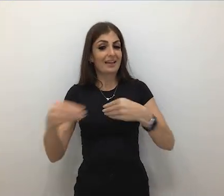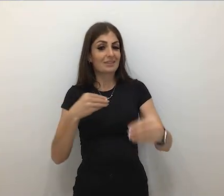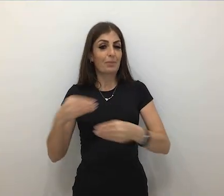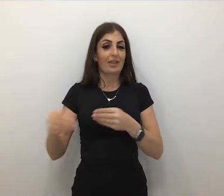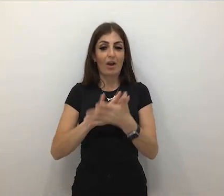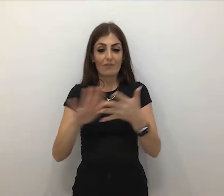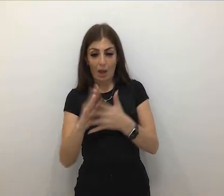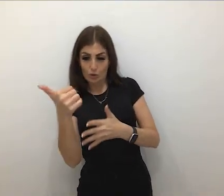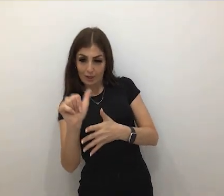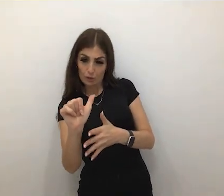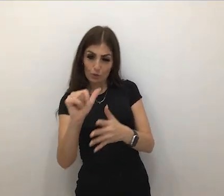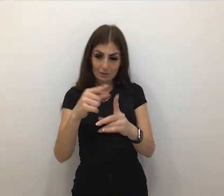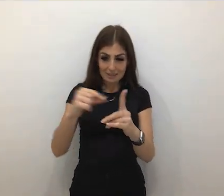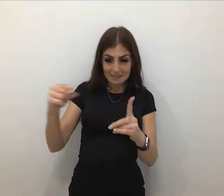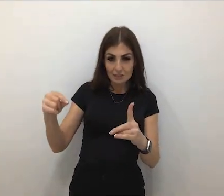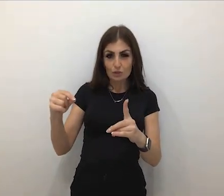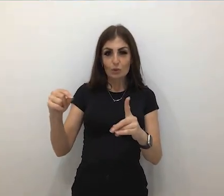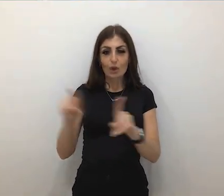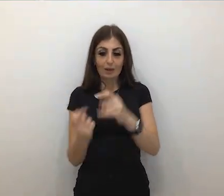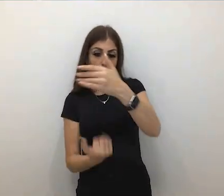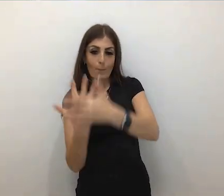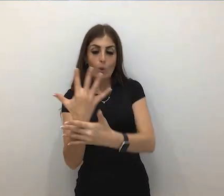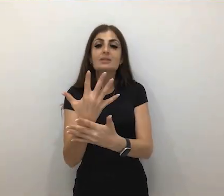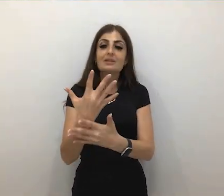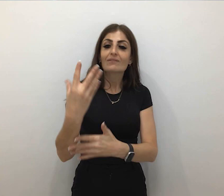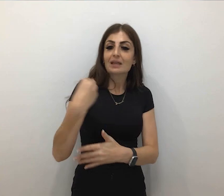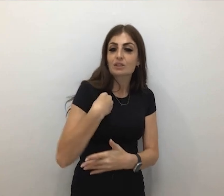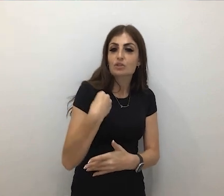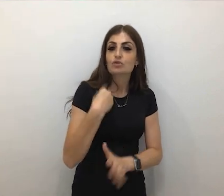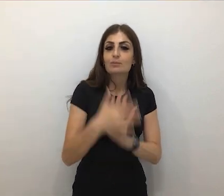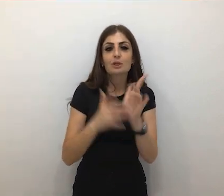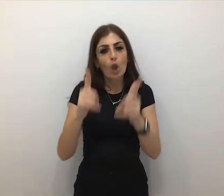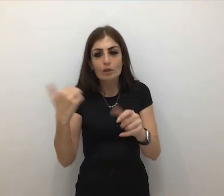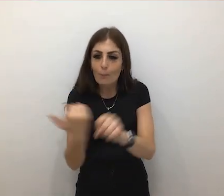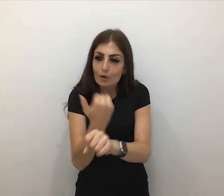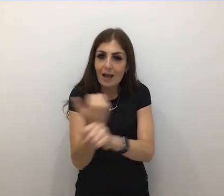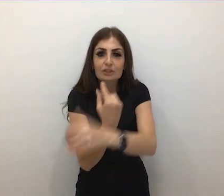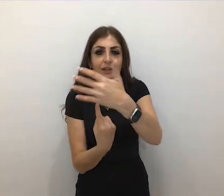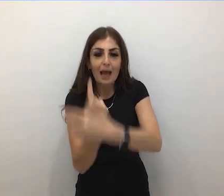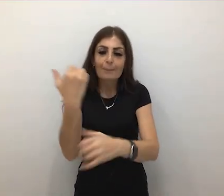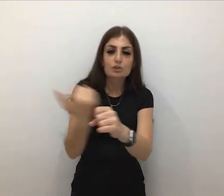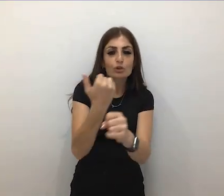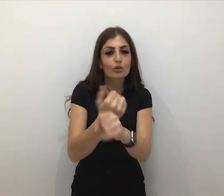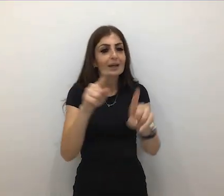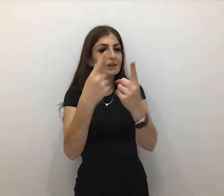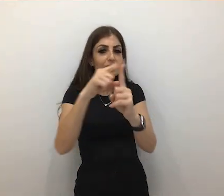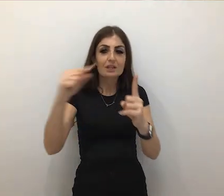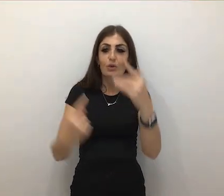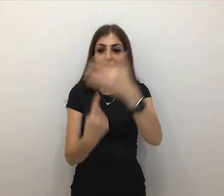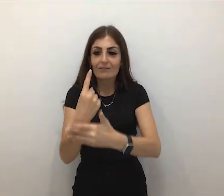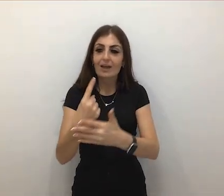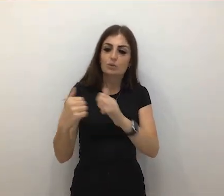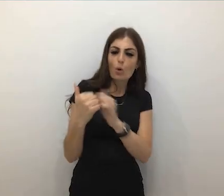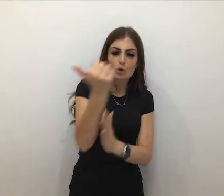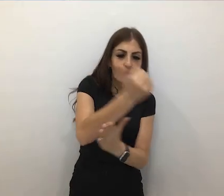medium. So for example, the immersive industry. The immersive industry is a lot of production that goes into creating these digital events. You're working with artists,